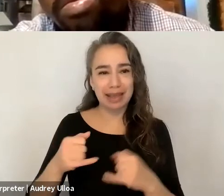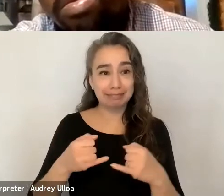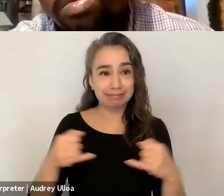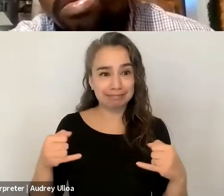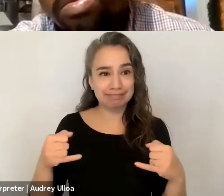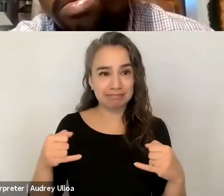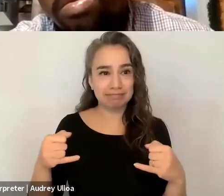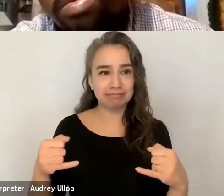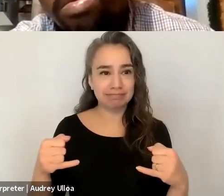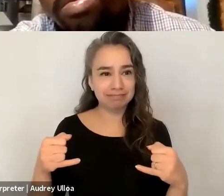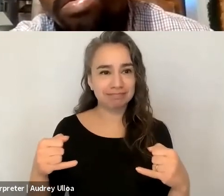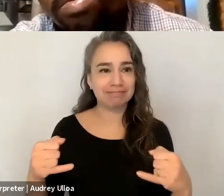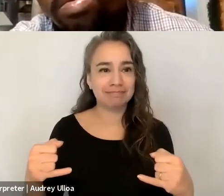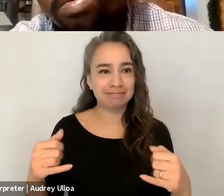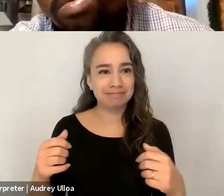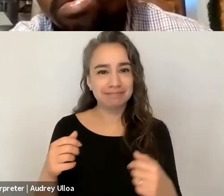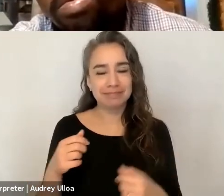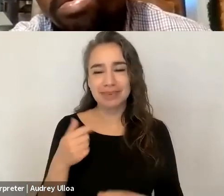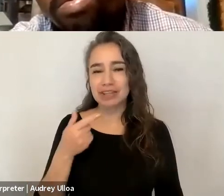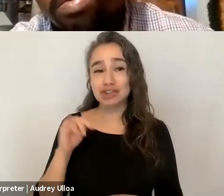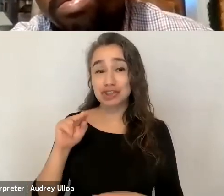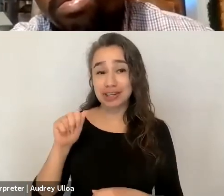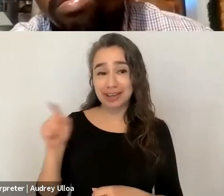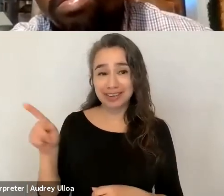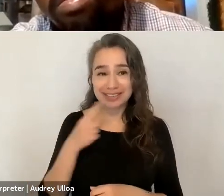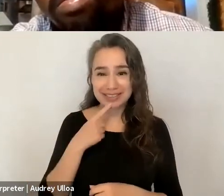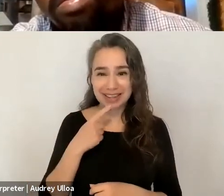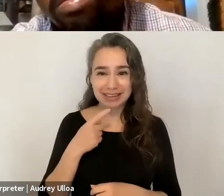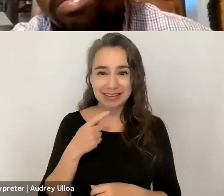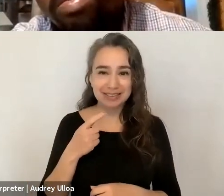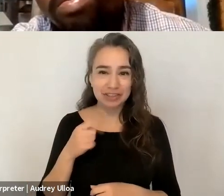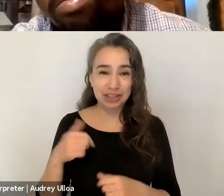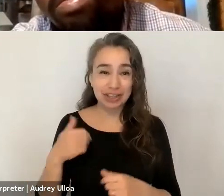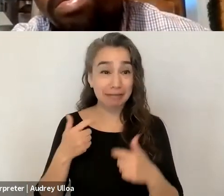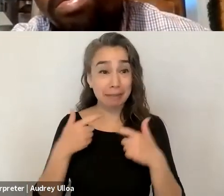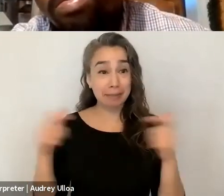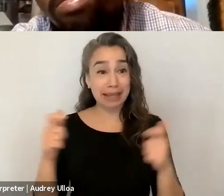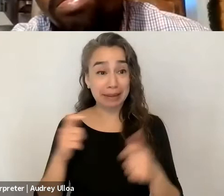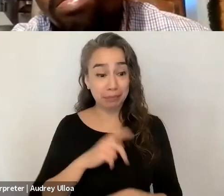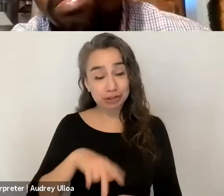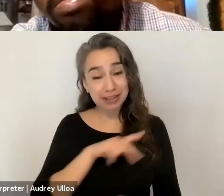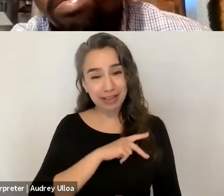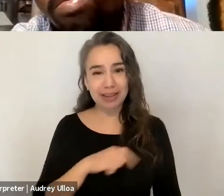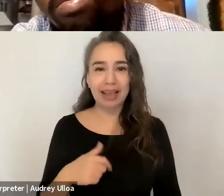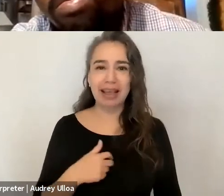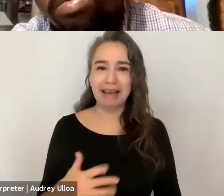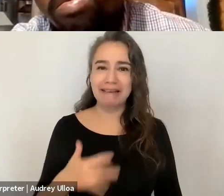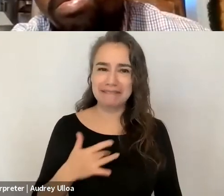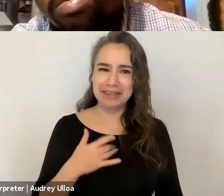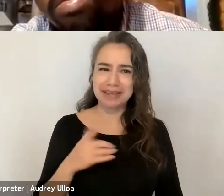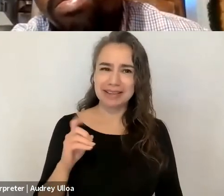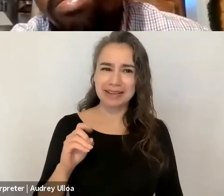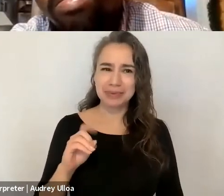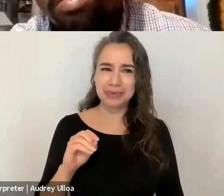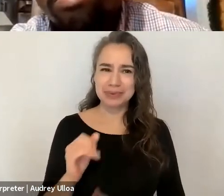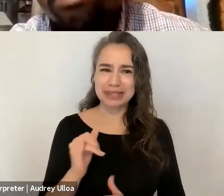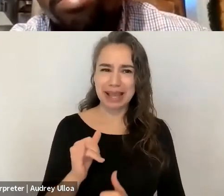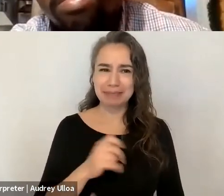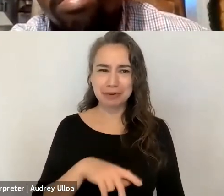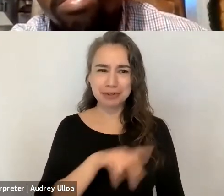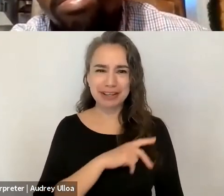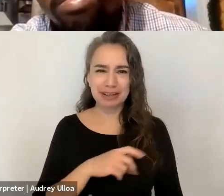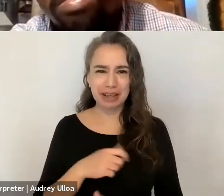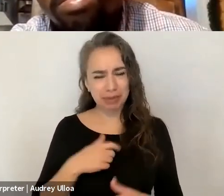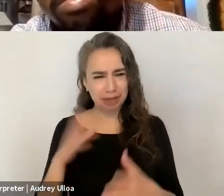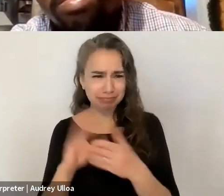I think it was Gina earlier that said she has a really big personality, and I feel like I do as well. And so I talk about things. I'm like, yeah,